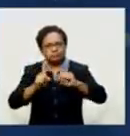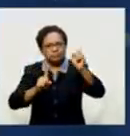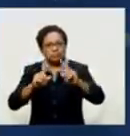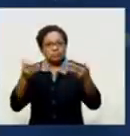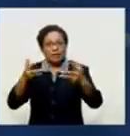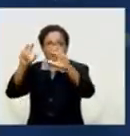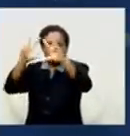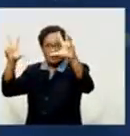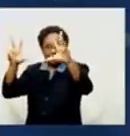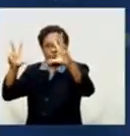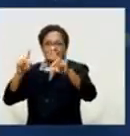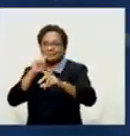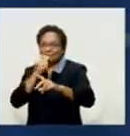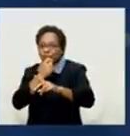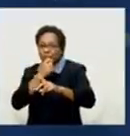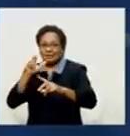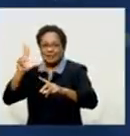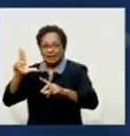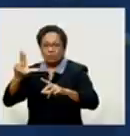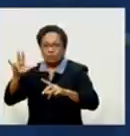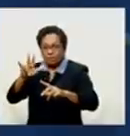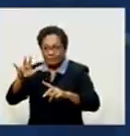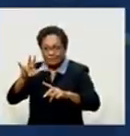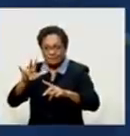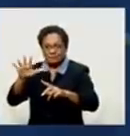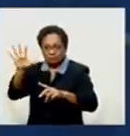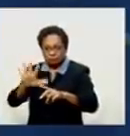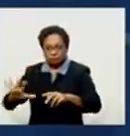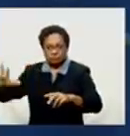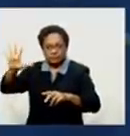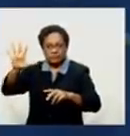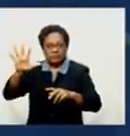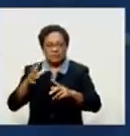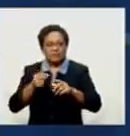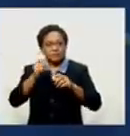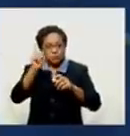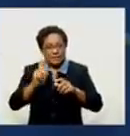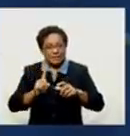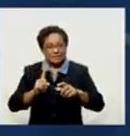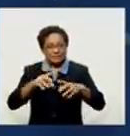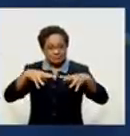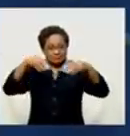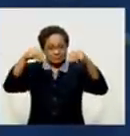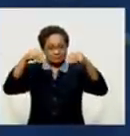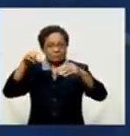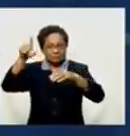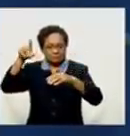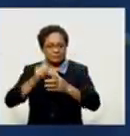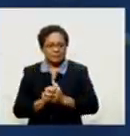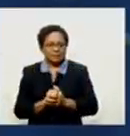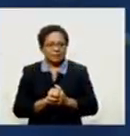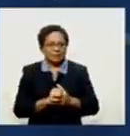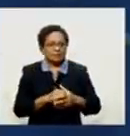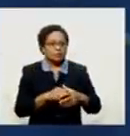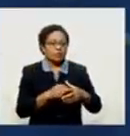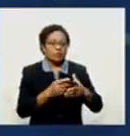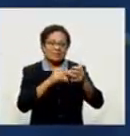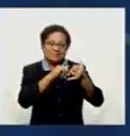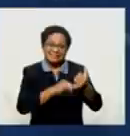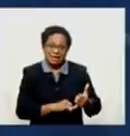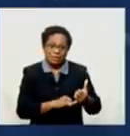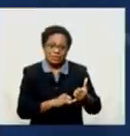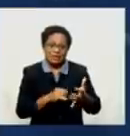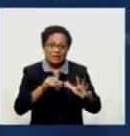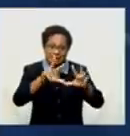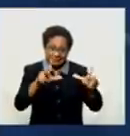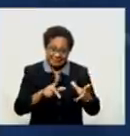Levu, Taveuni, Lau and Lomai Viti group. Showers gradually easing later tonight. Cloudy periods with brief showers over the southern parts and